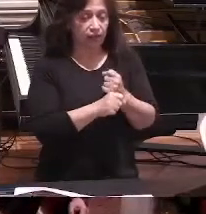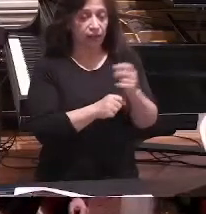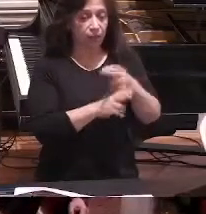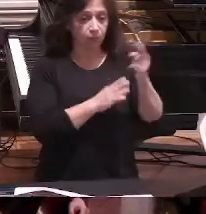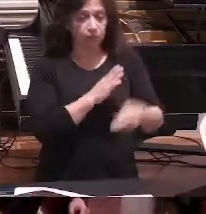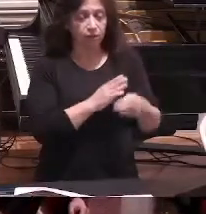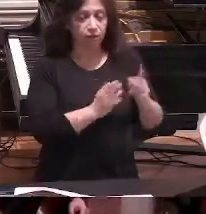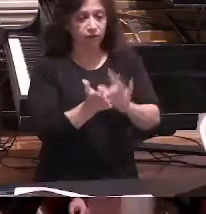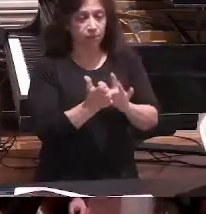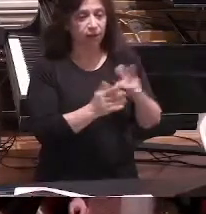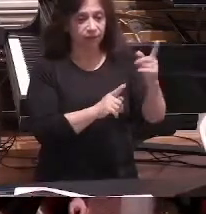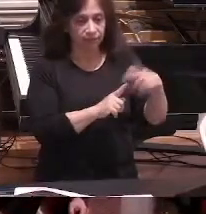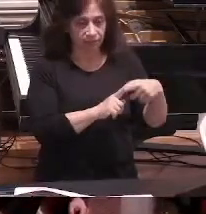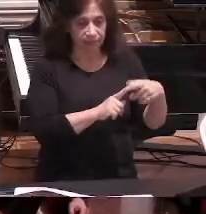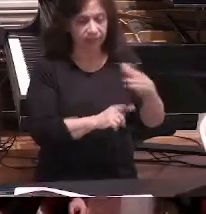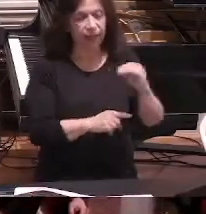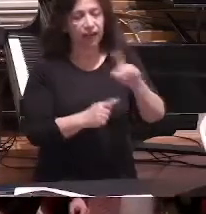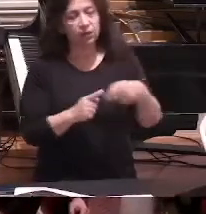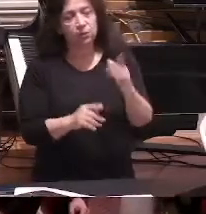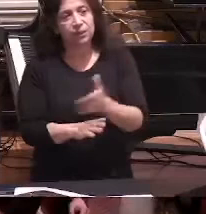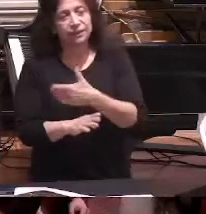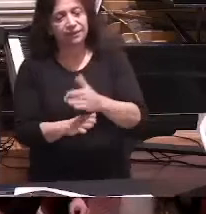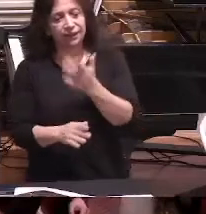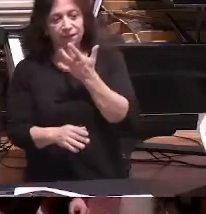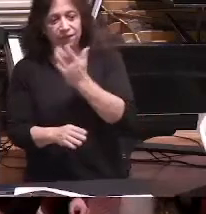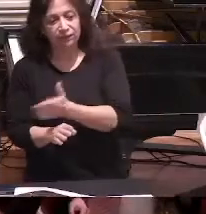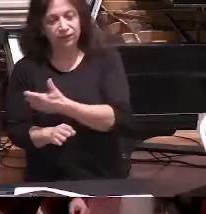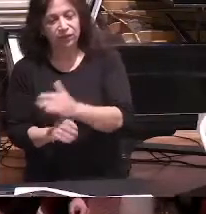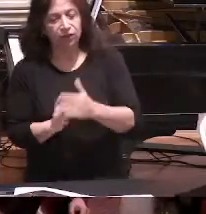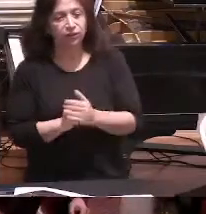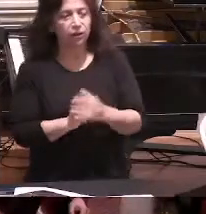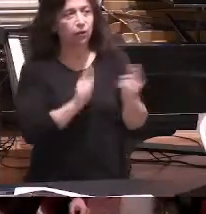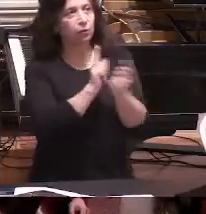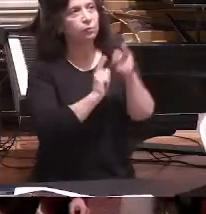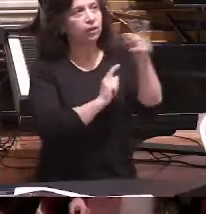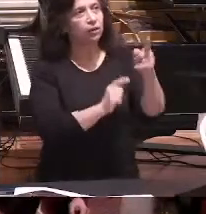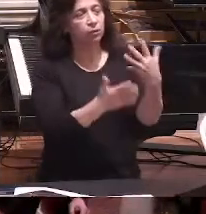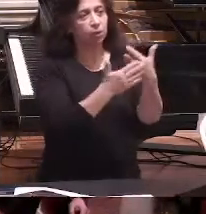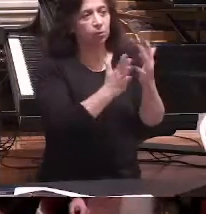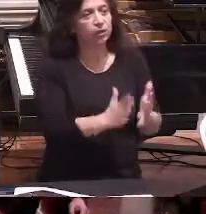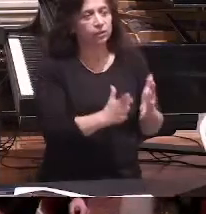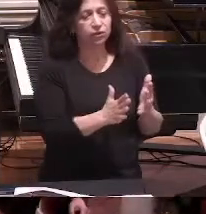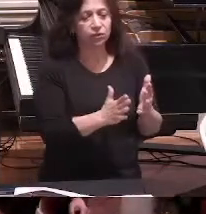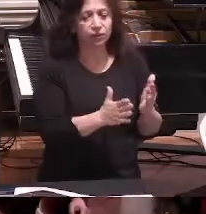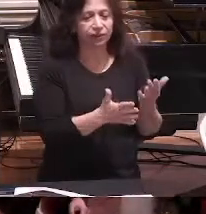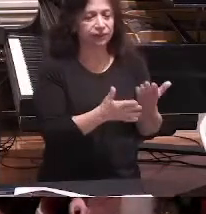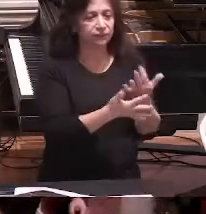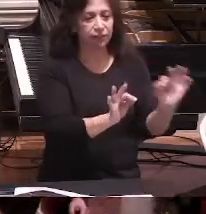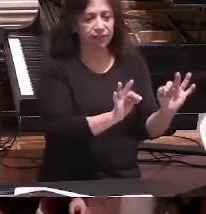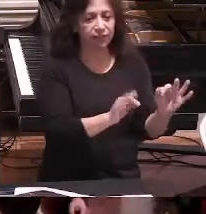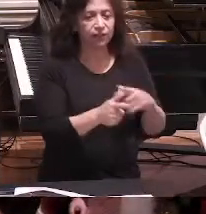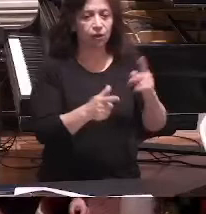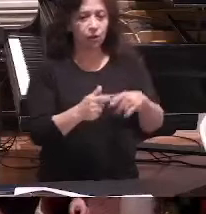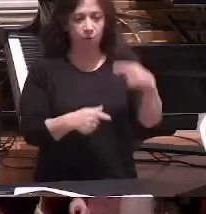favorite hymn. We meet you when the prisoner is released, when we hear you're hired, and when we